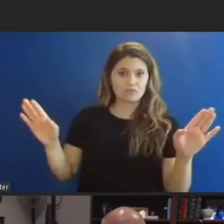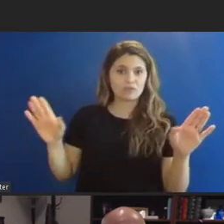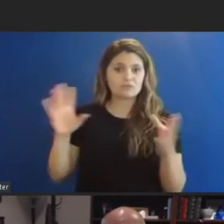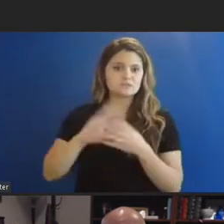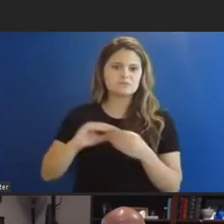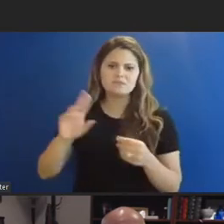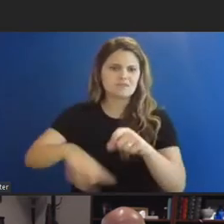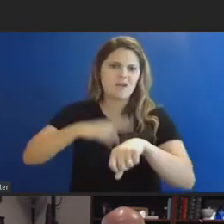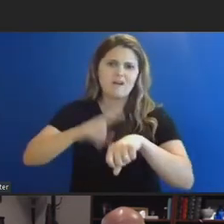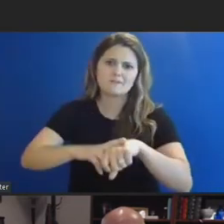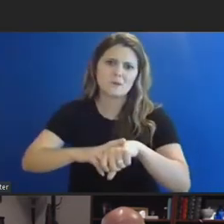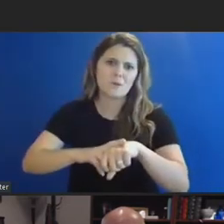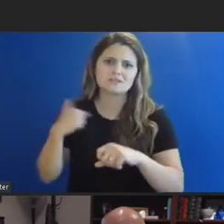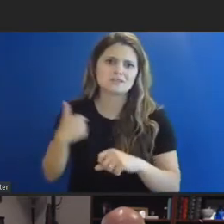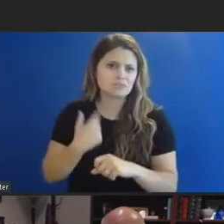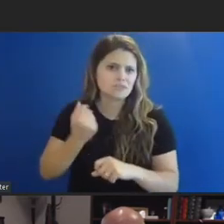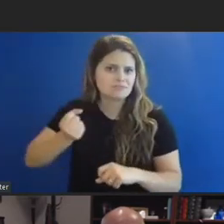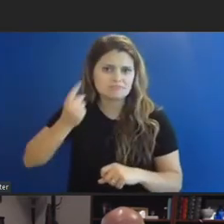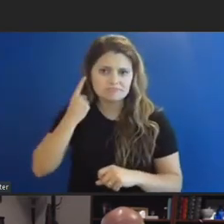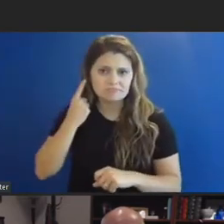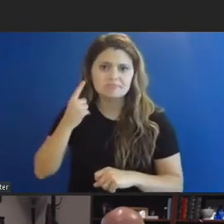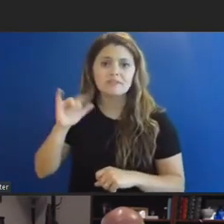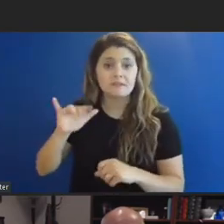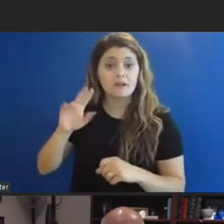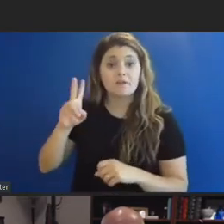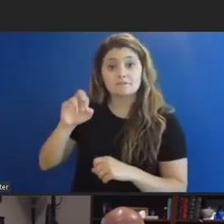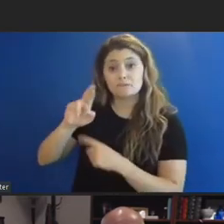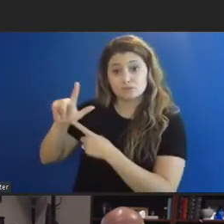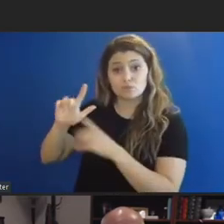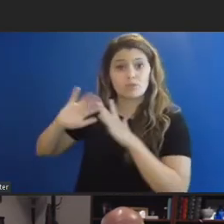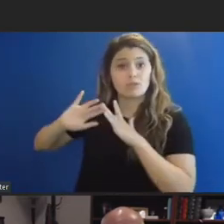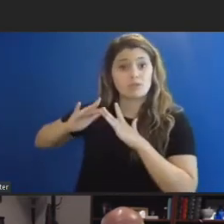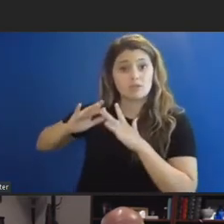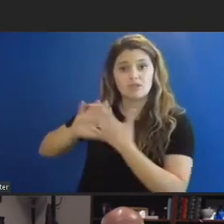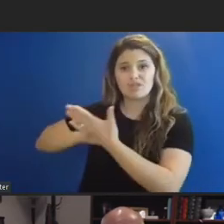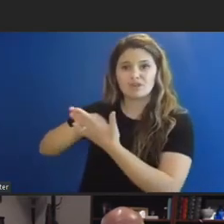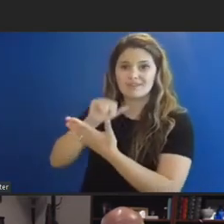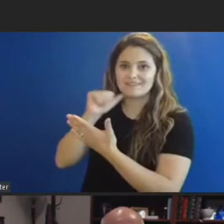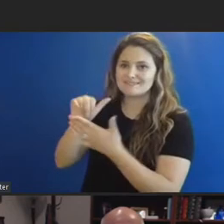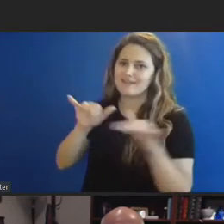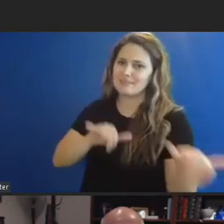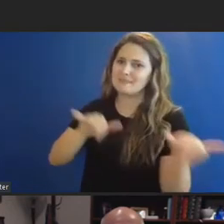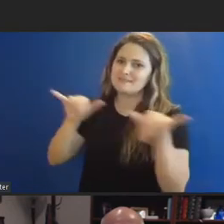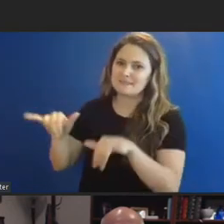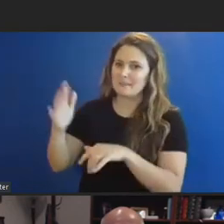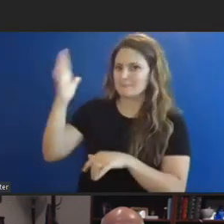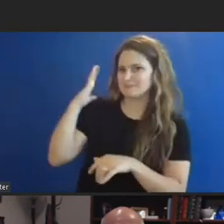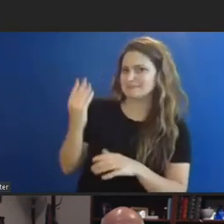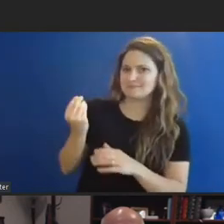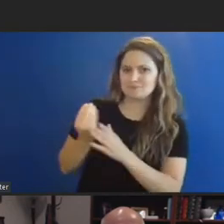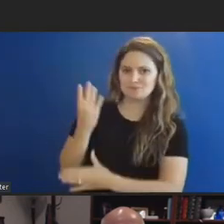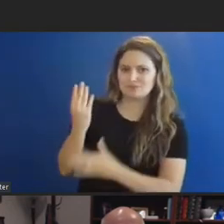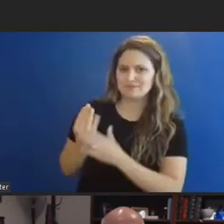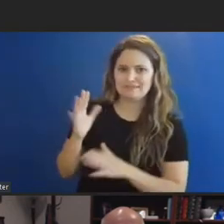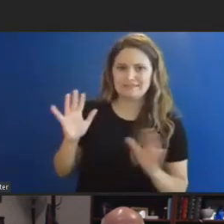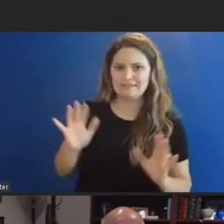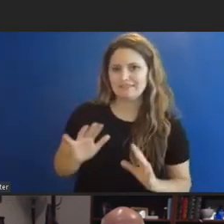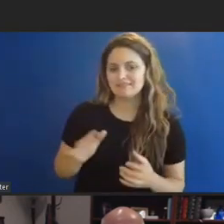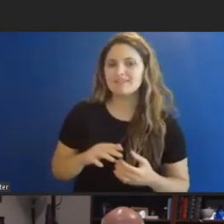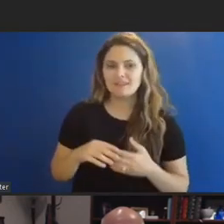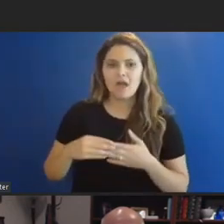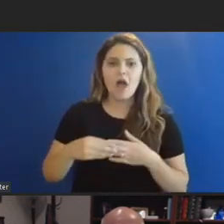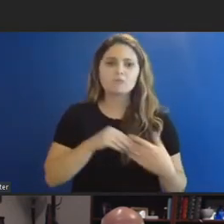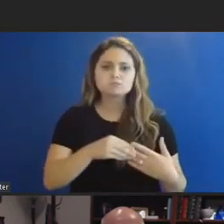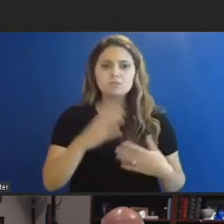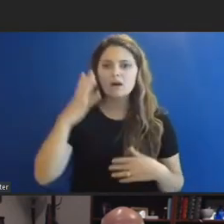of course, we understand that virtual learning is not at all like it was last spring. It was very